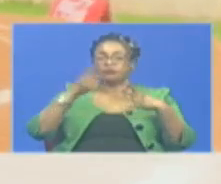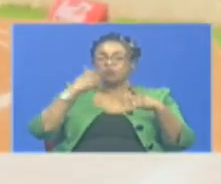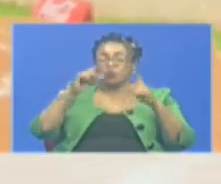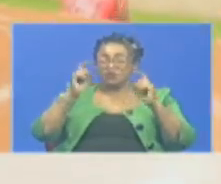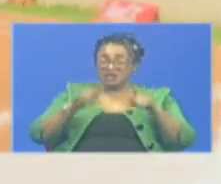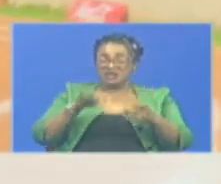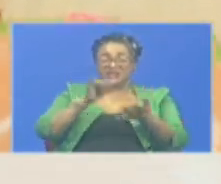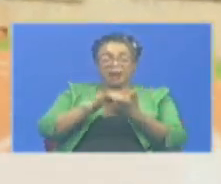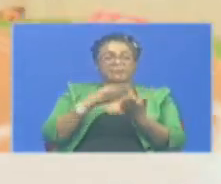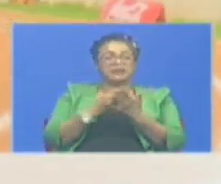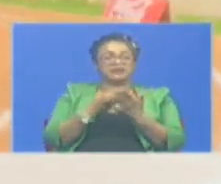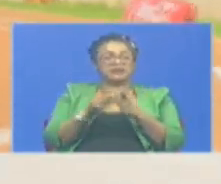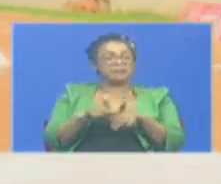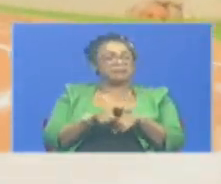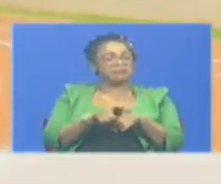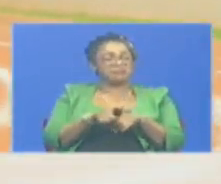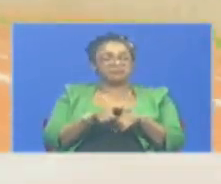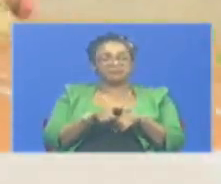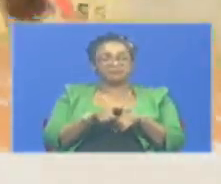pesa.